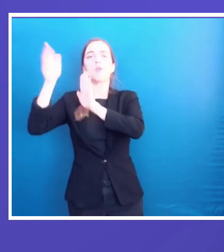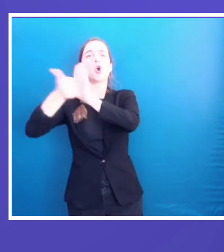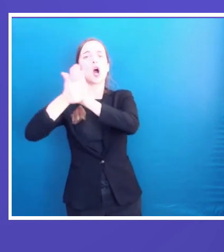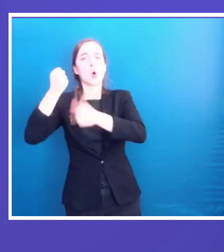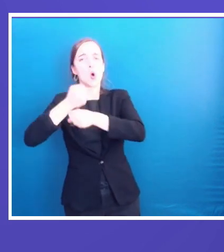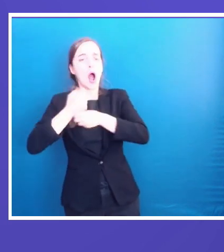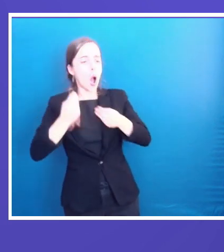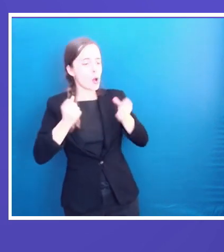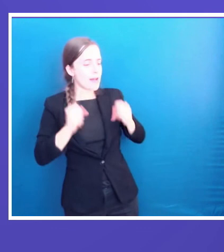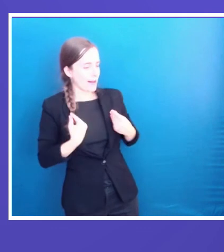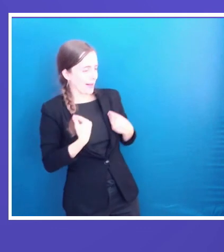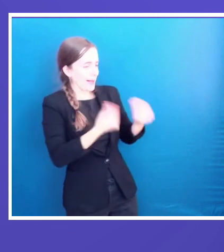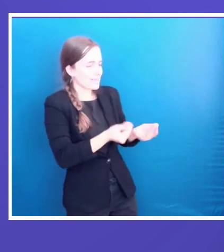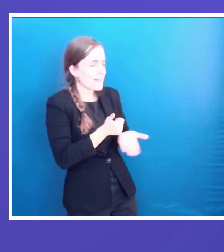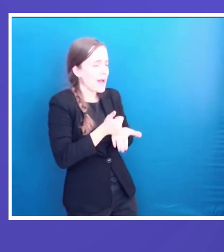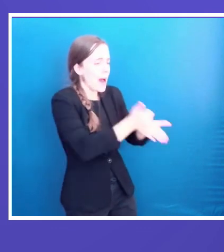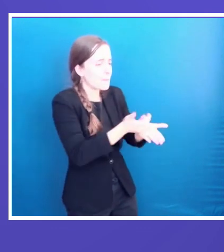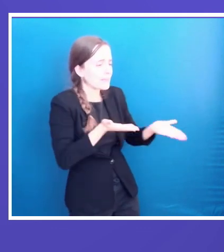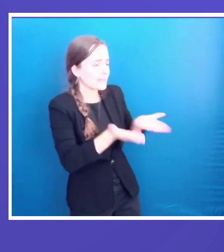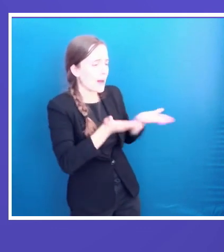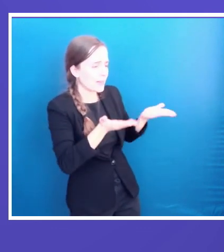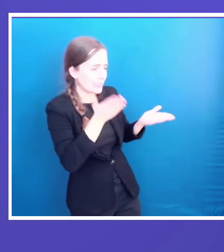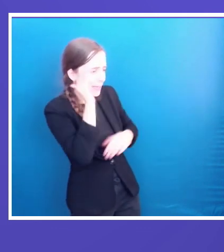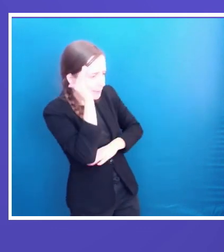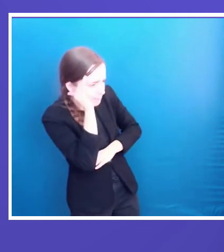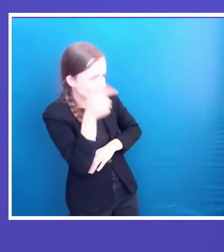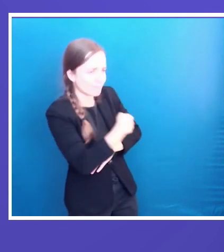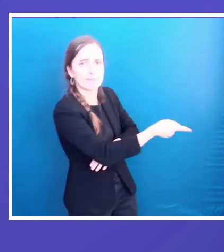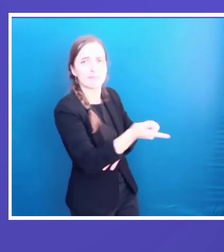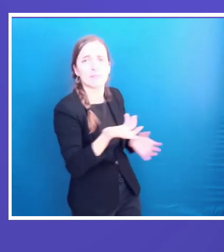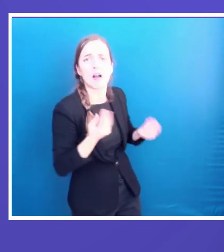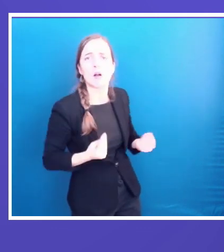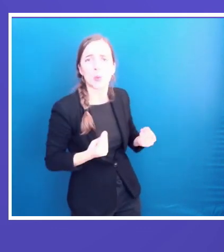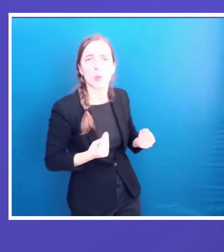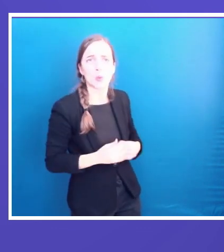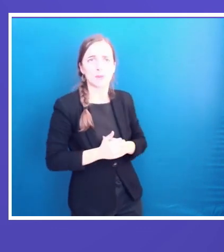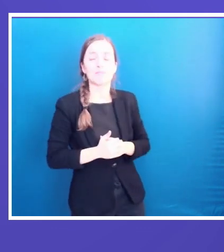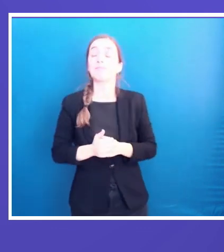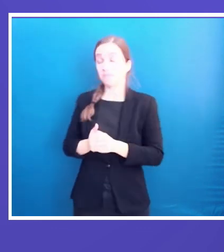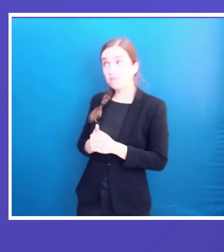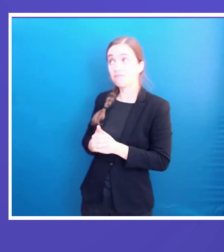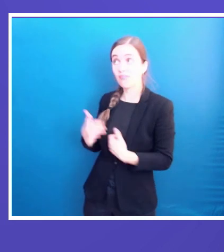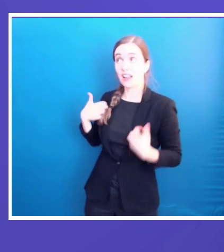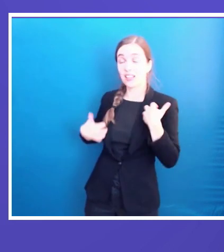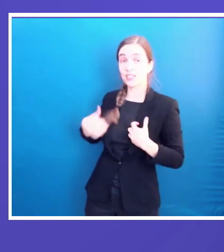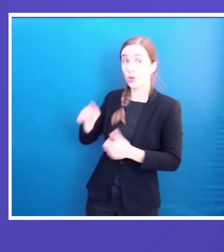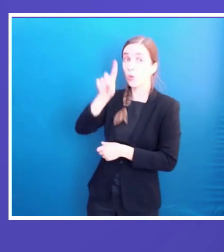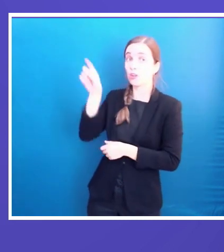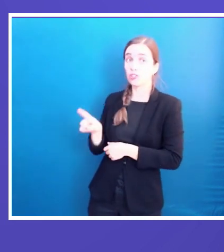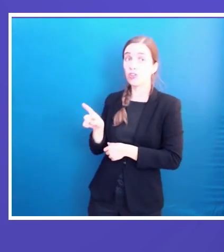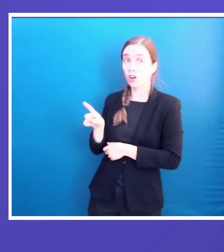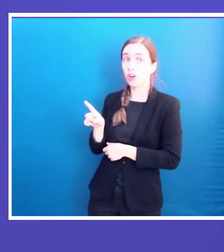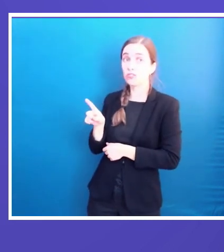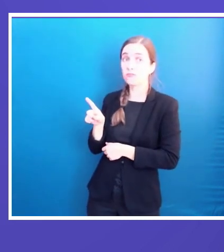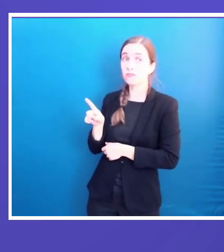women to make a step forward, to get involved in politics, in entrepreneurs.